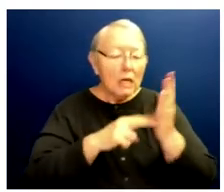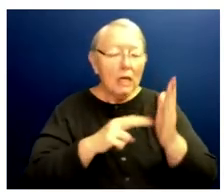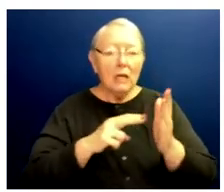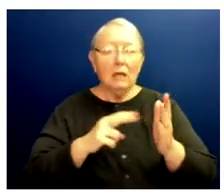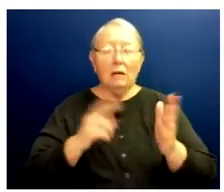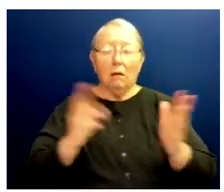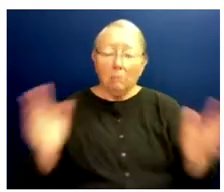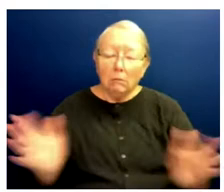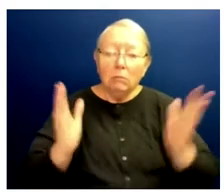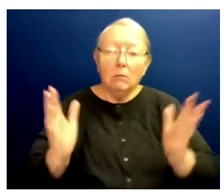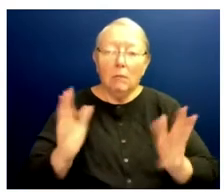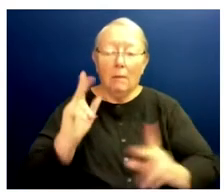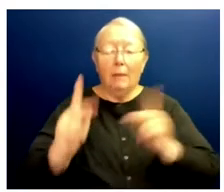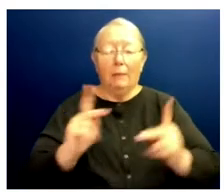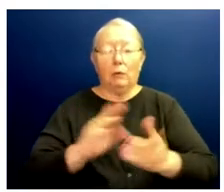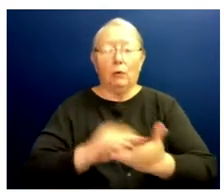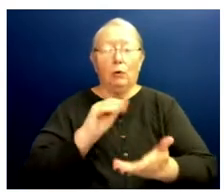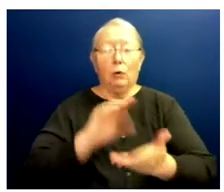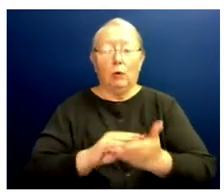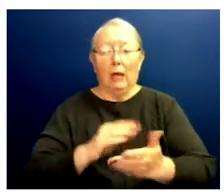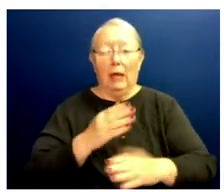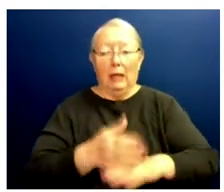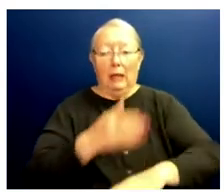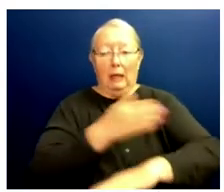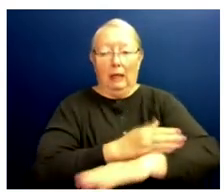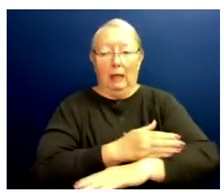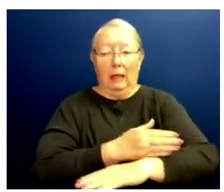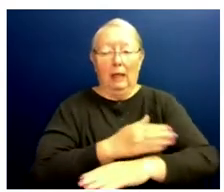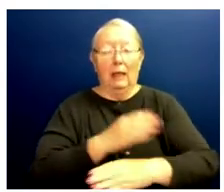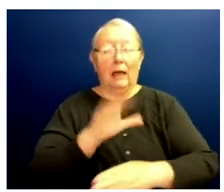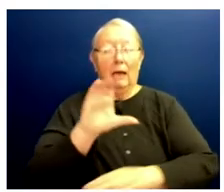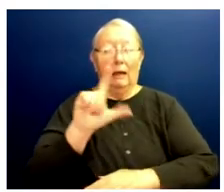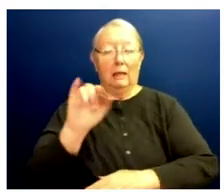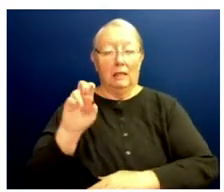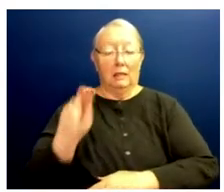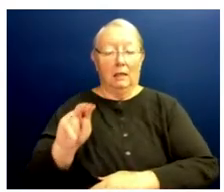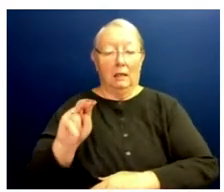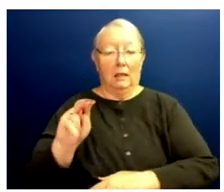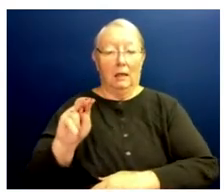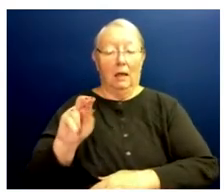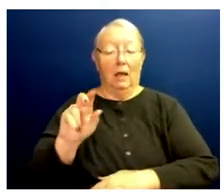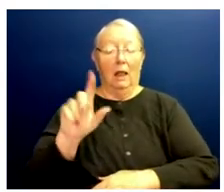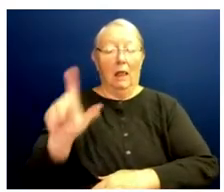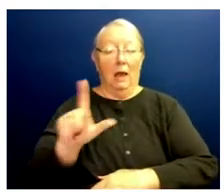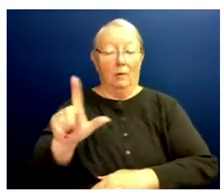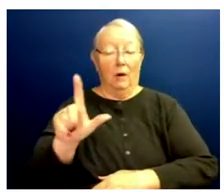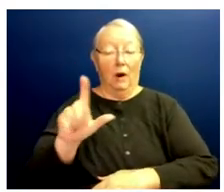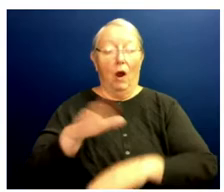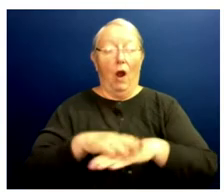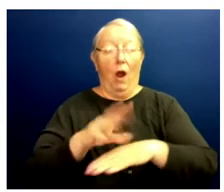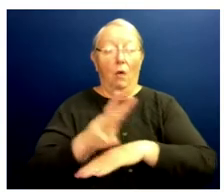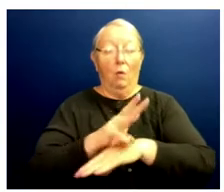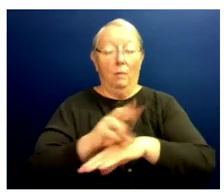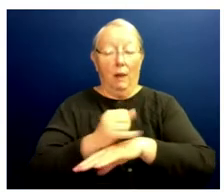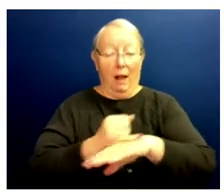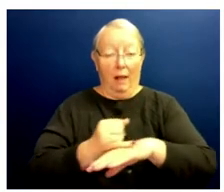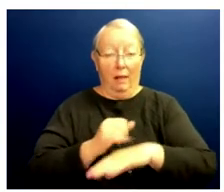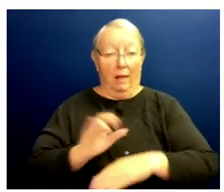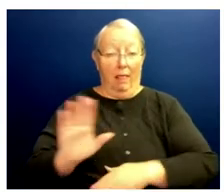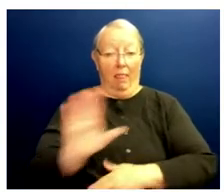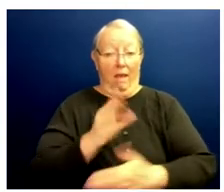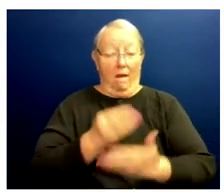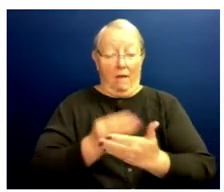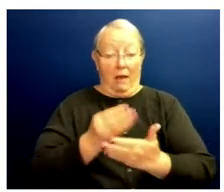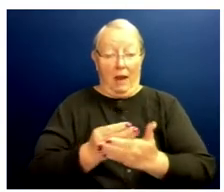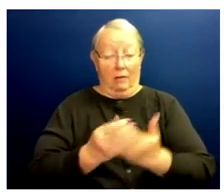and enhancing the Clinton Library and community on Whidbey Island. Their financial support and yours honors the memory of